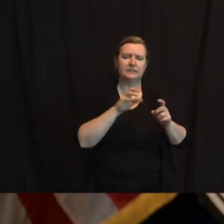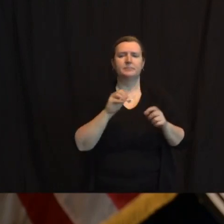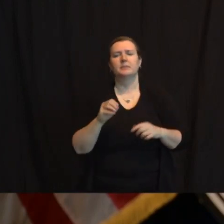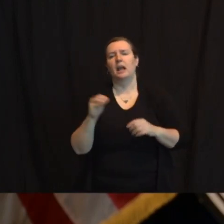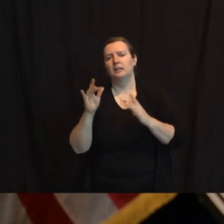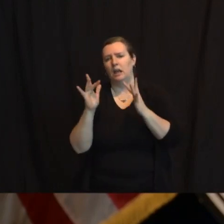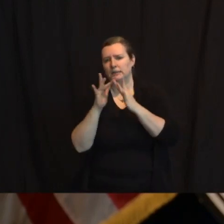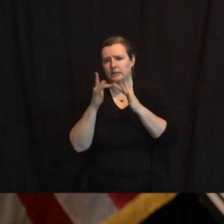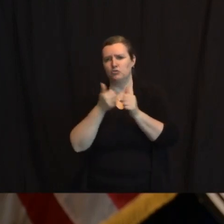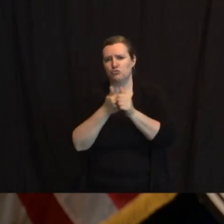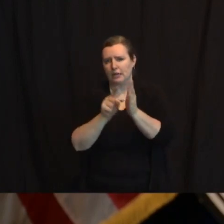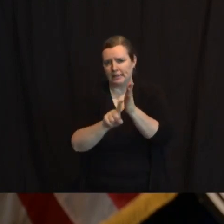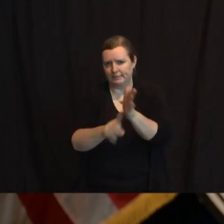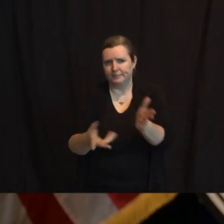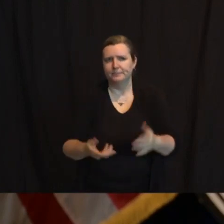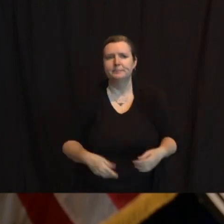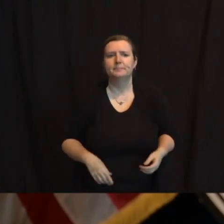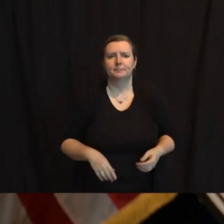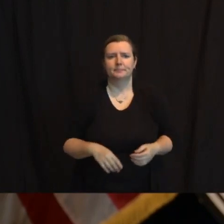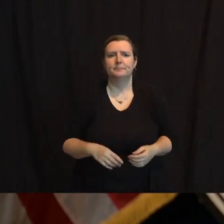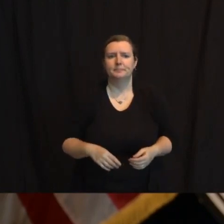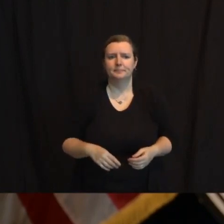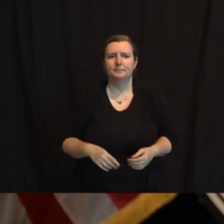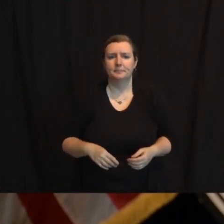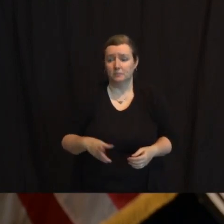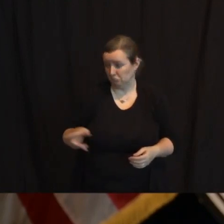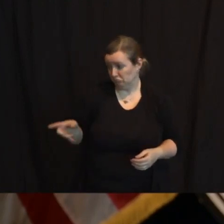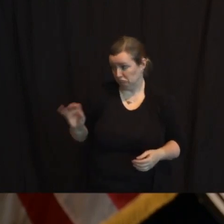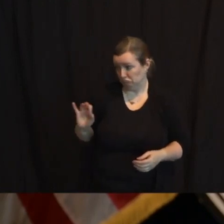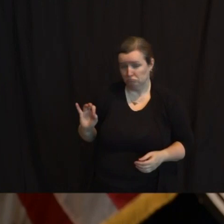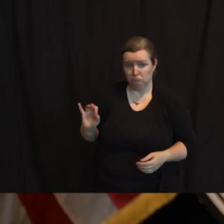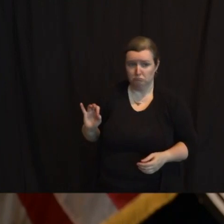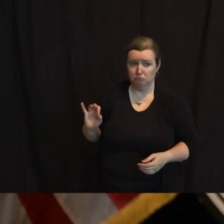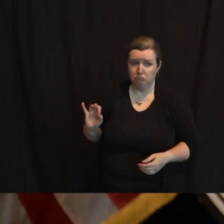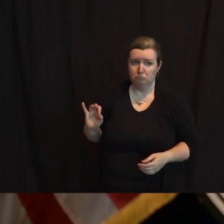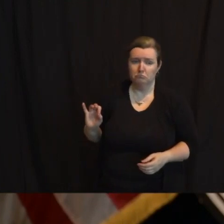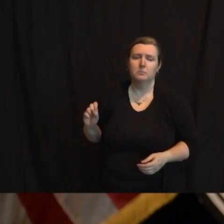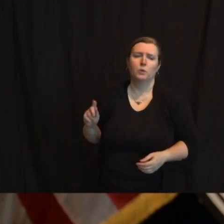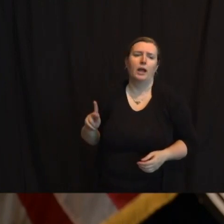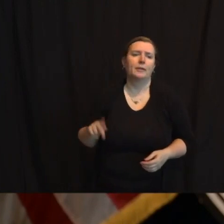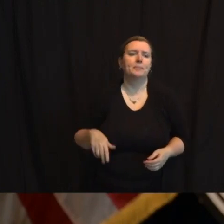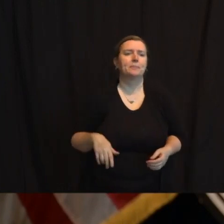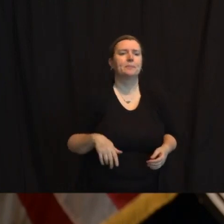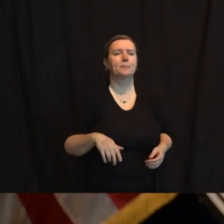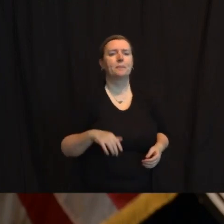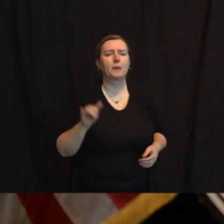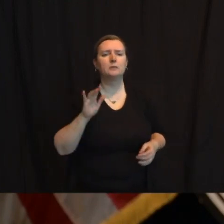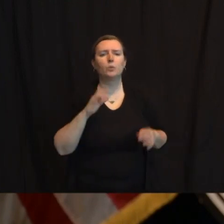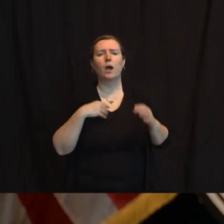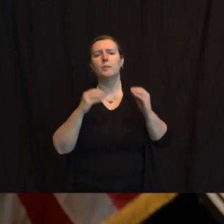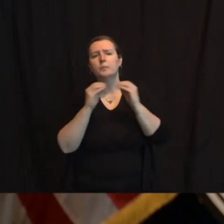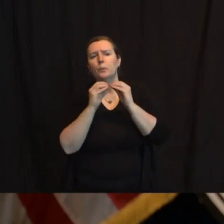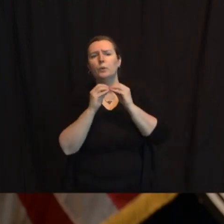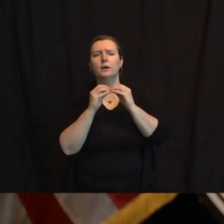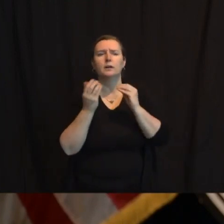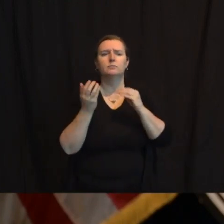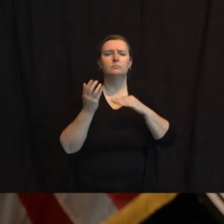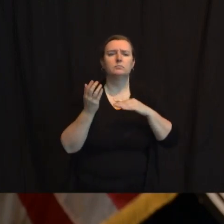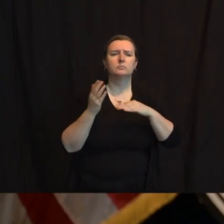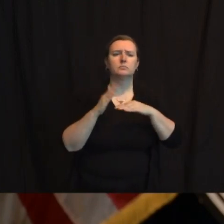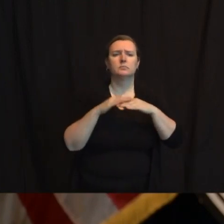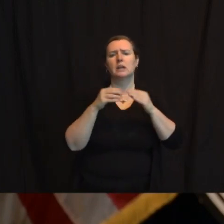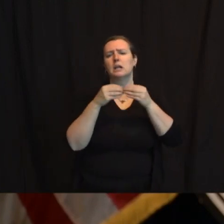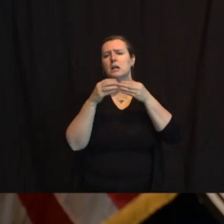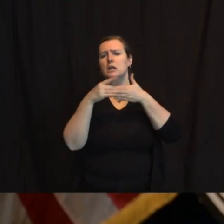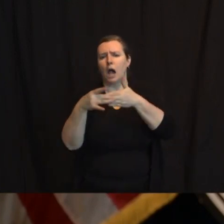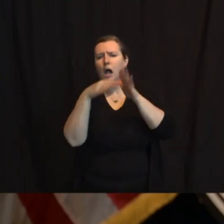but I'm leaning toward doing both together, Judy. But we'll come back to you on that. But also some more guidance. You know, we're looking at a lot of the things you've asked